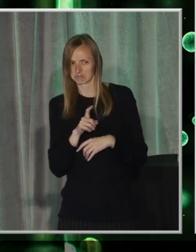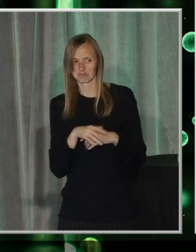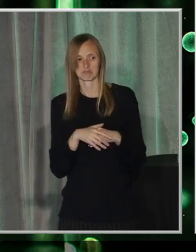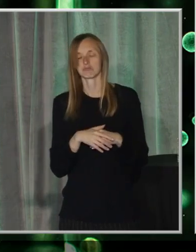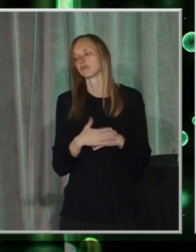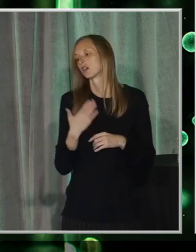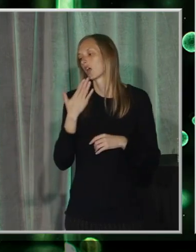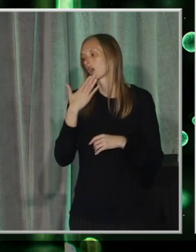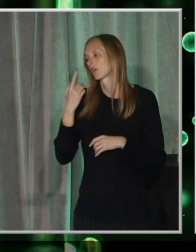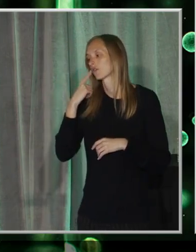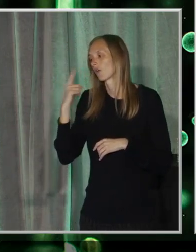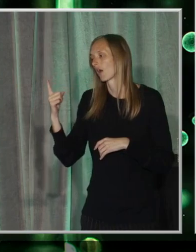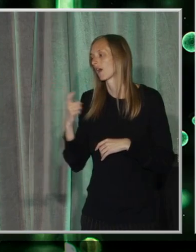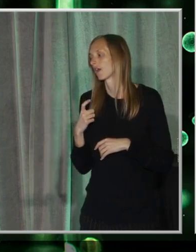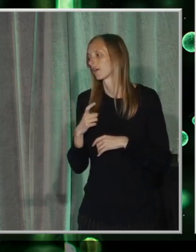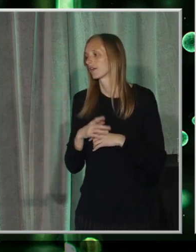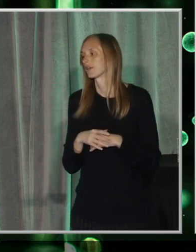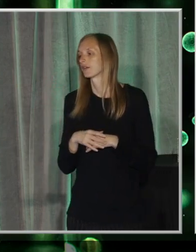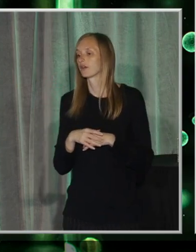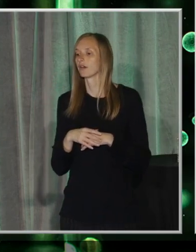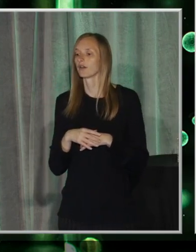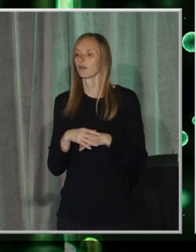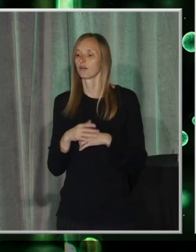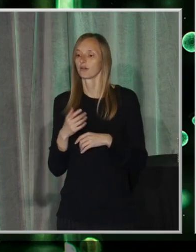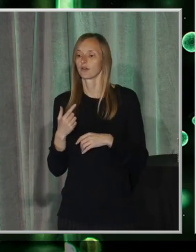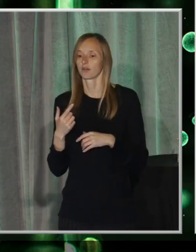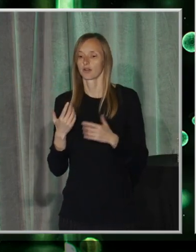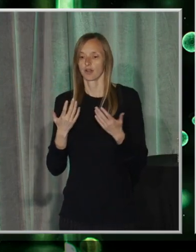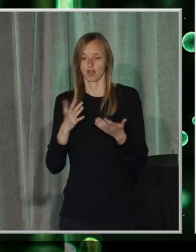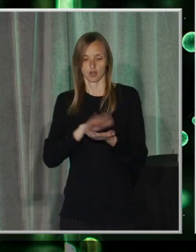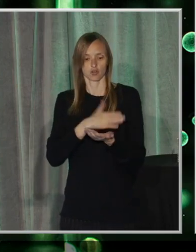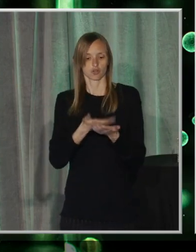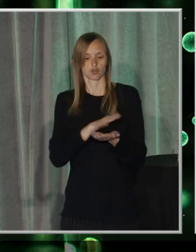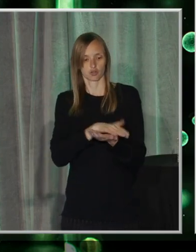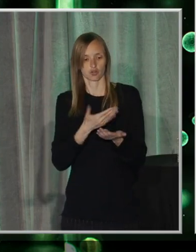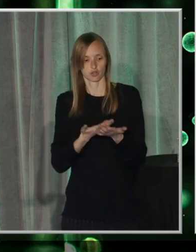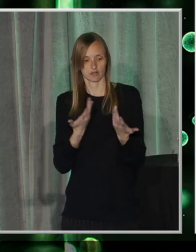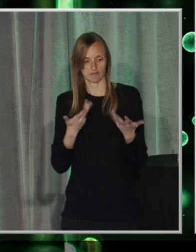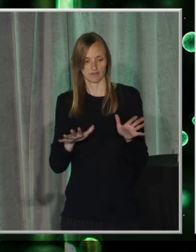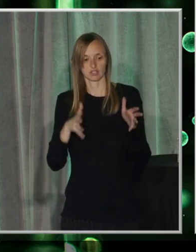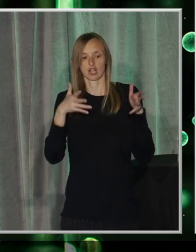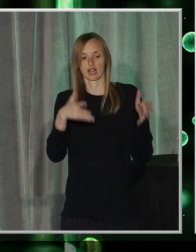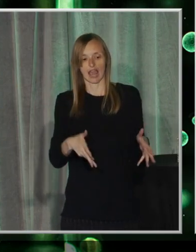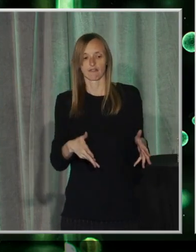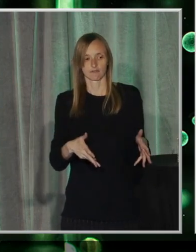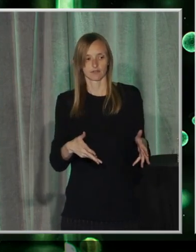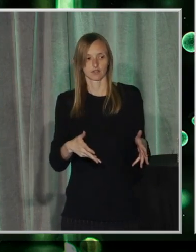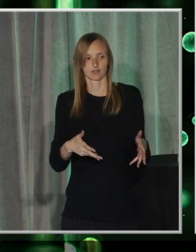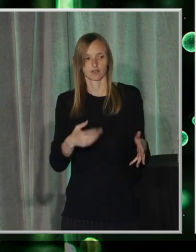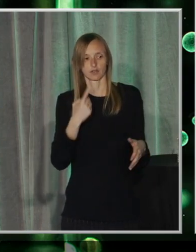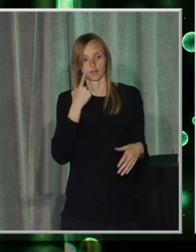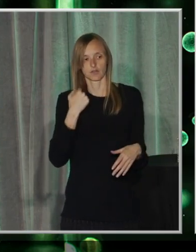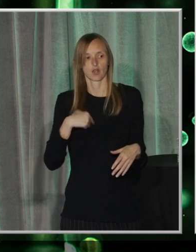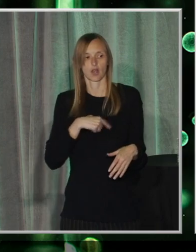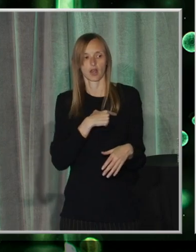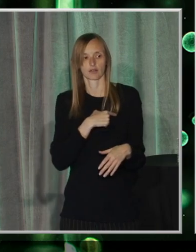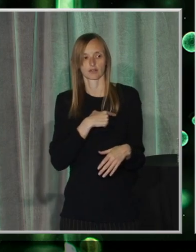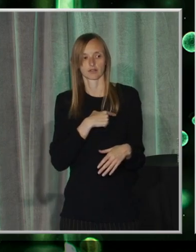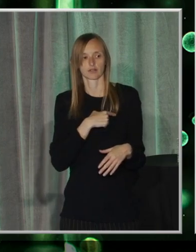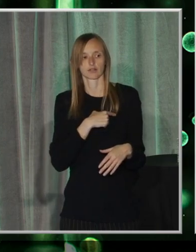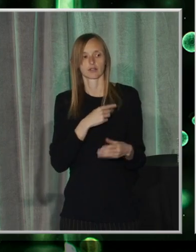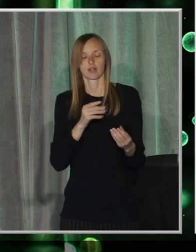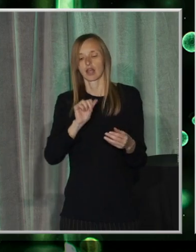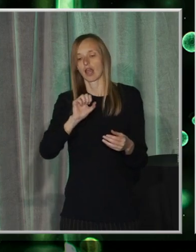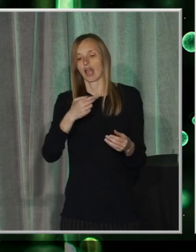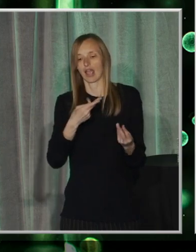Okay, thank you so much. So I said that it's after cooking, there is leftover charcoals. For us, that's what we'll be